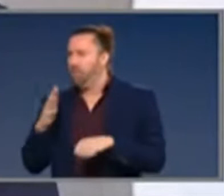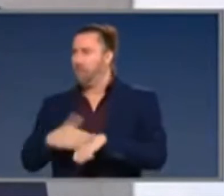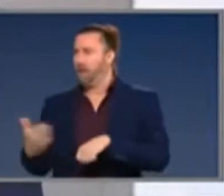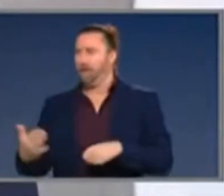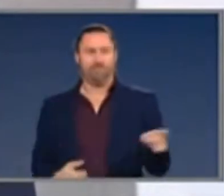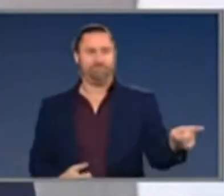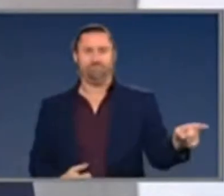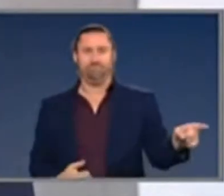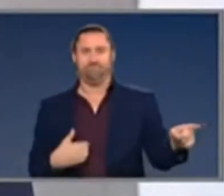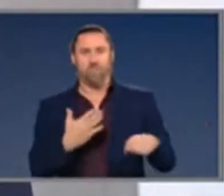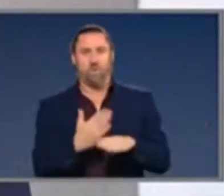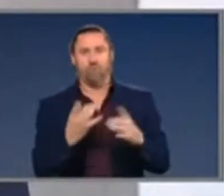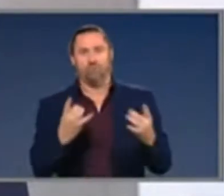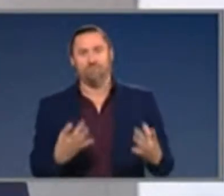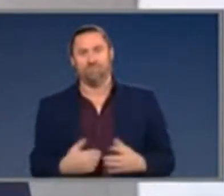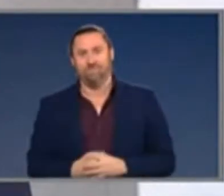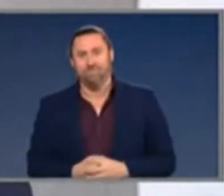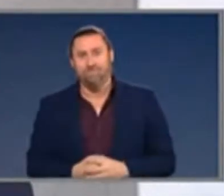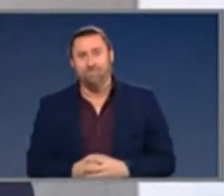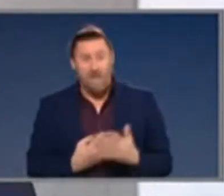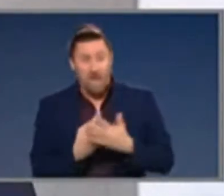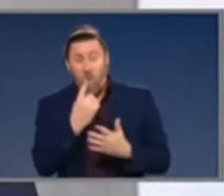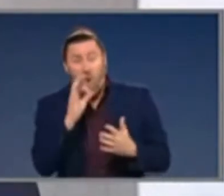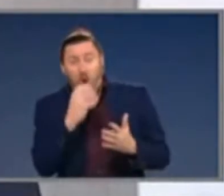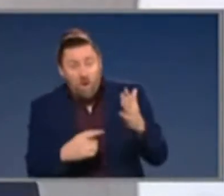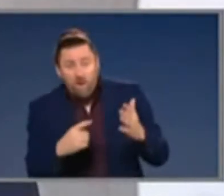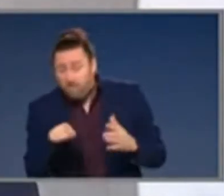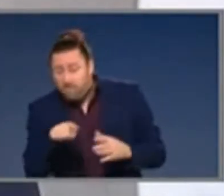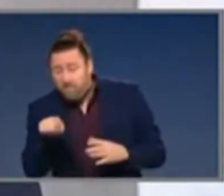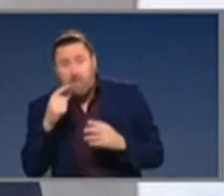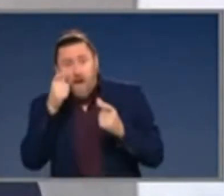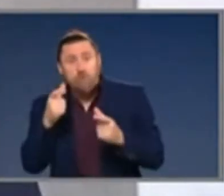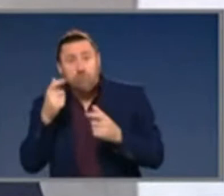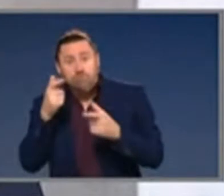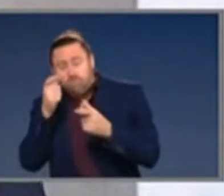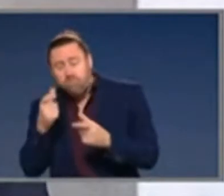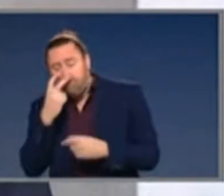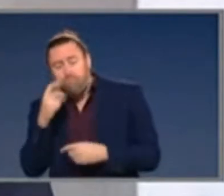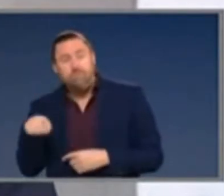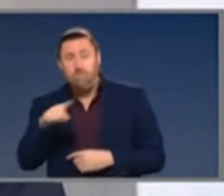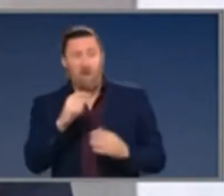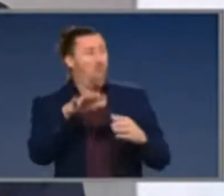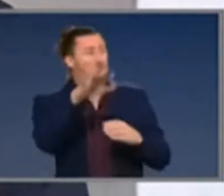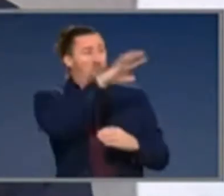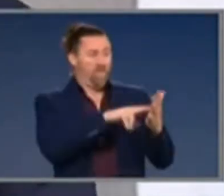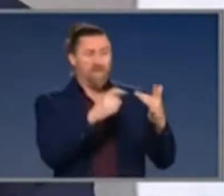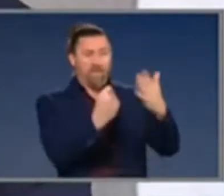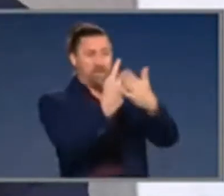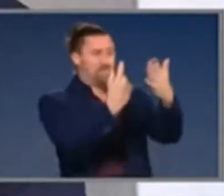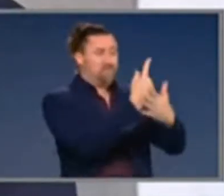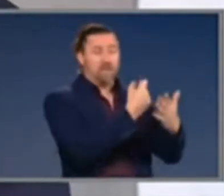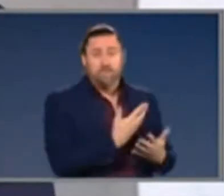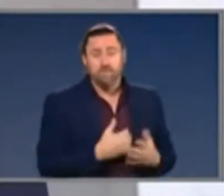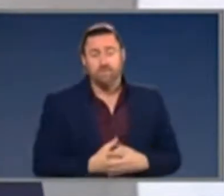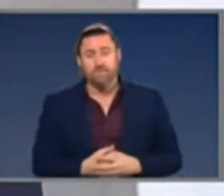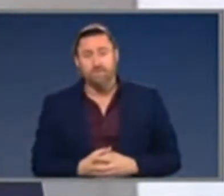that is true in many workplaces around Victoria. In the case of aged care, then obviously the consequences of that and the